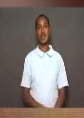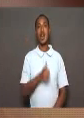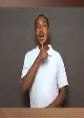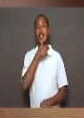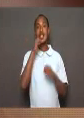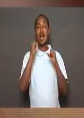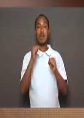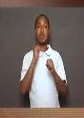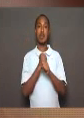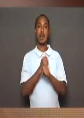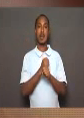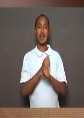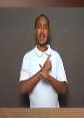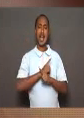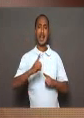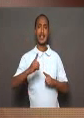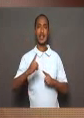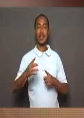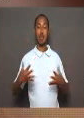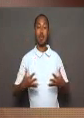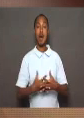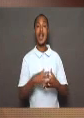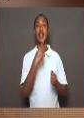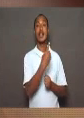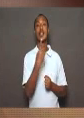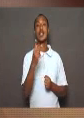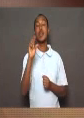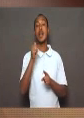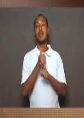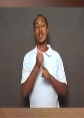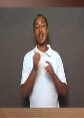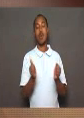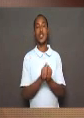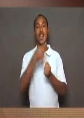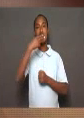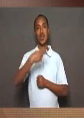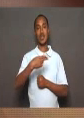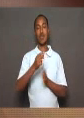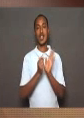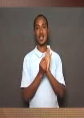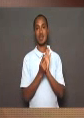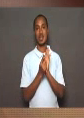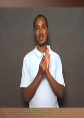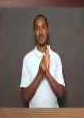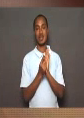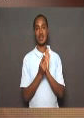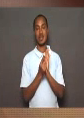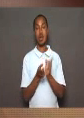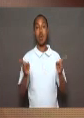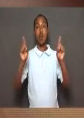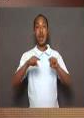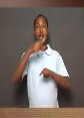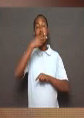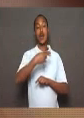Acids can be prepared by directly combining some nonmetals with hydrogen. For example,